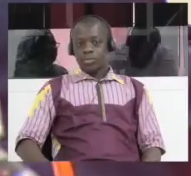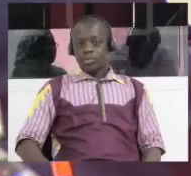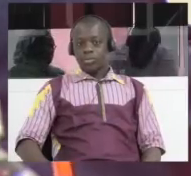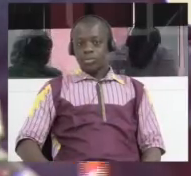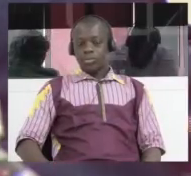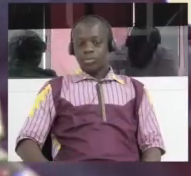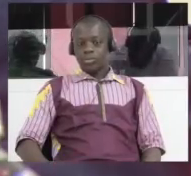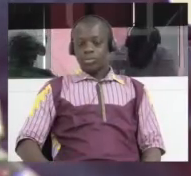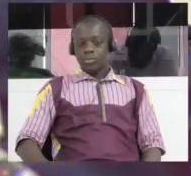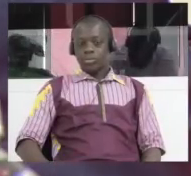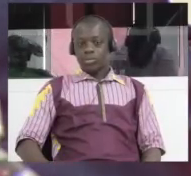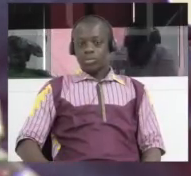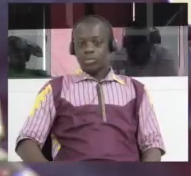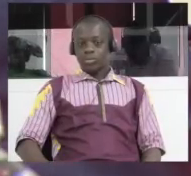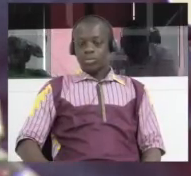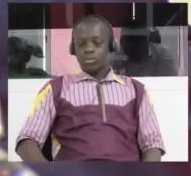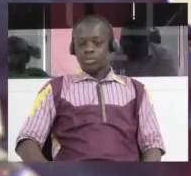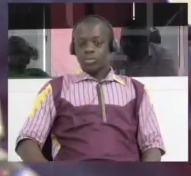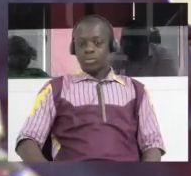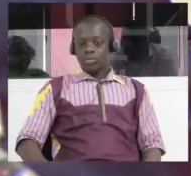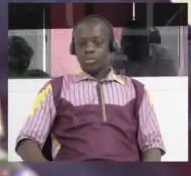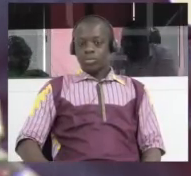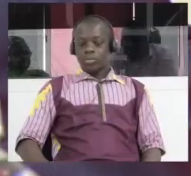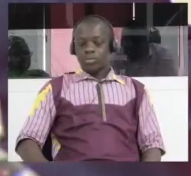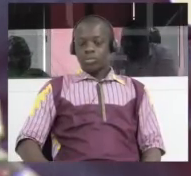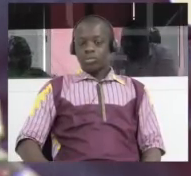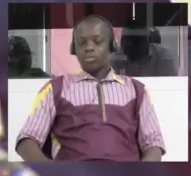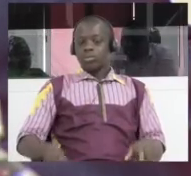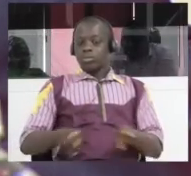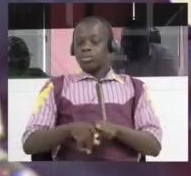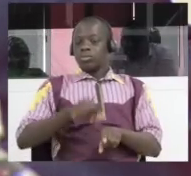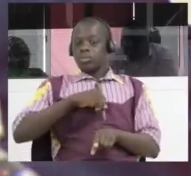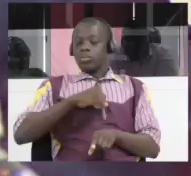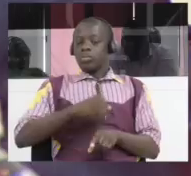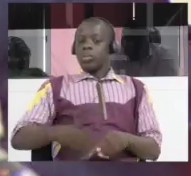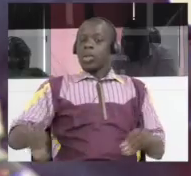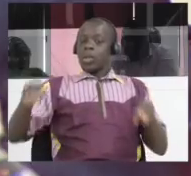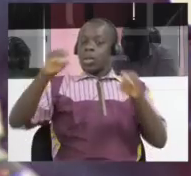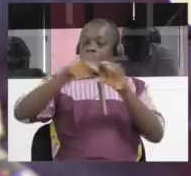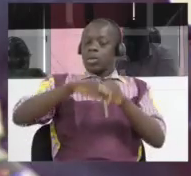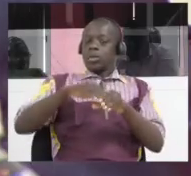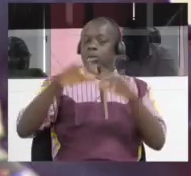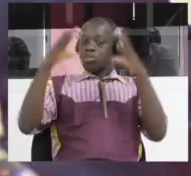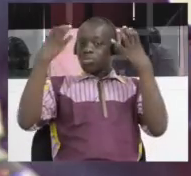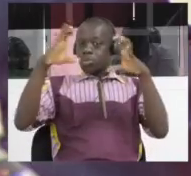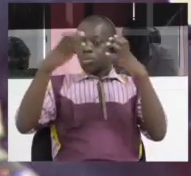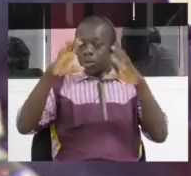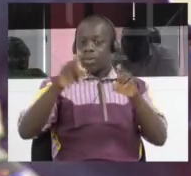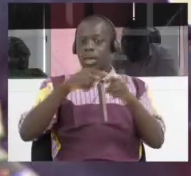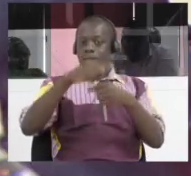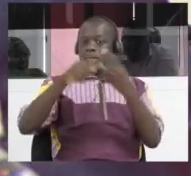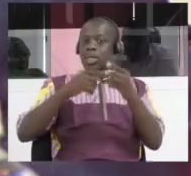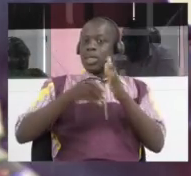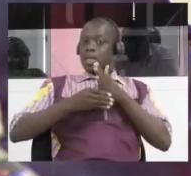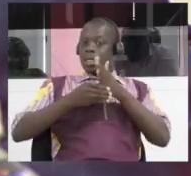Did he immerse himself into the problem as commander, or did he wash his